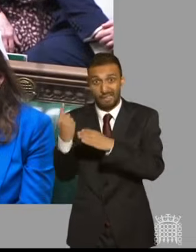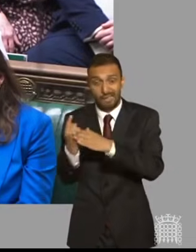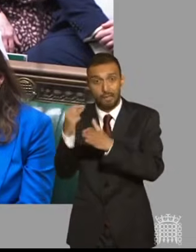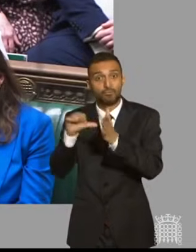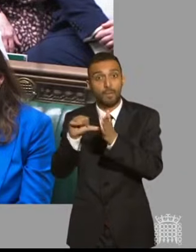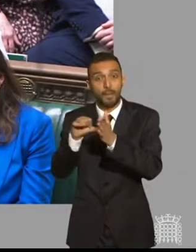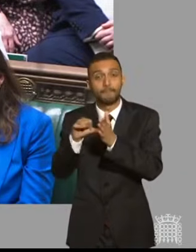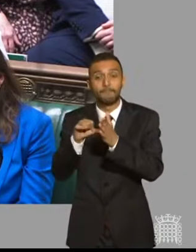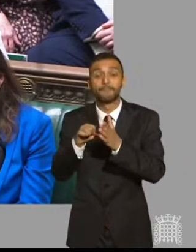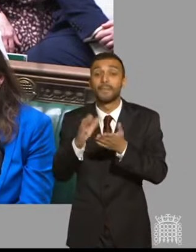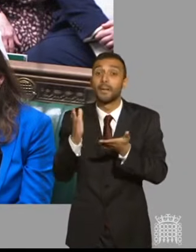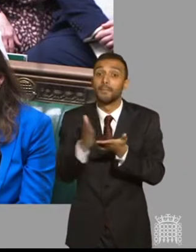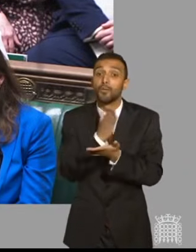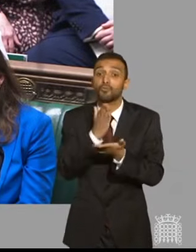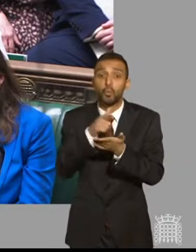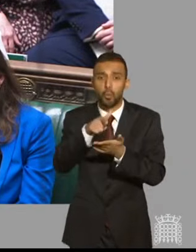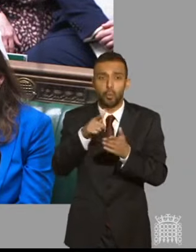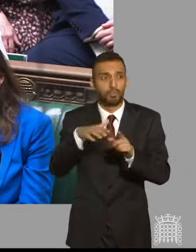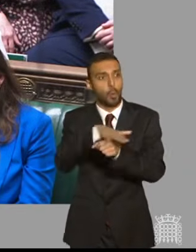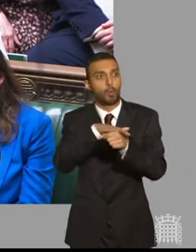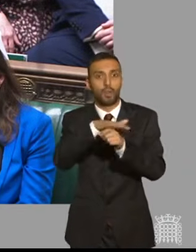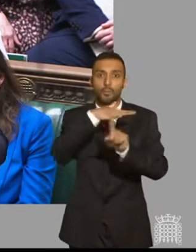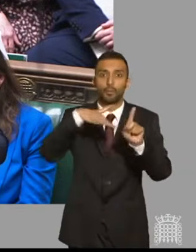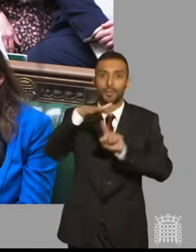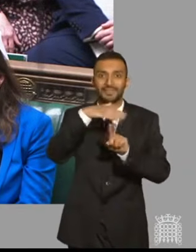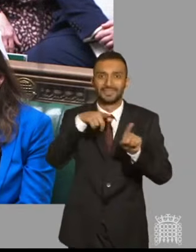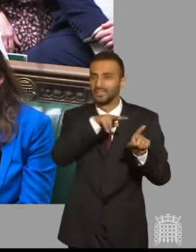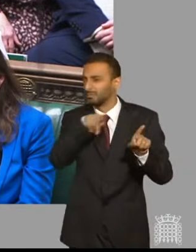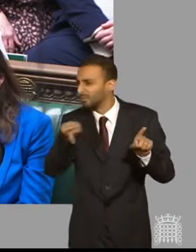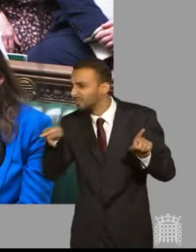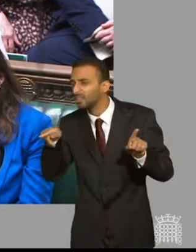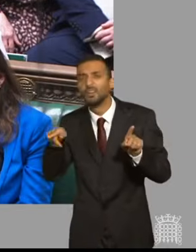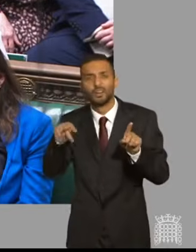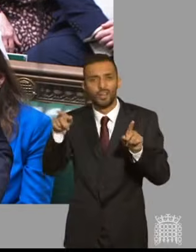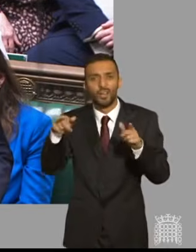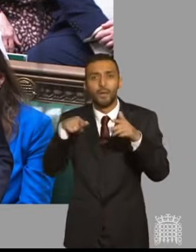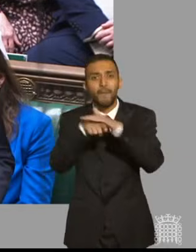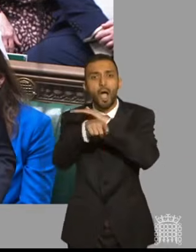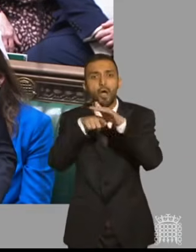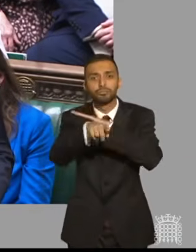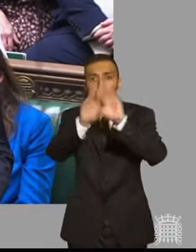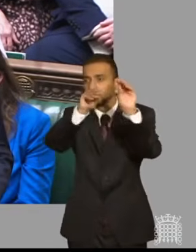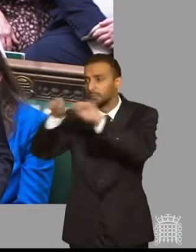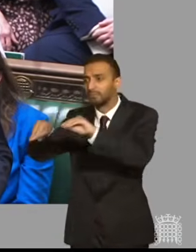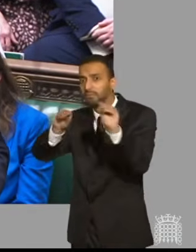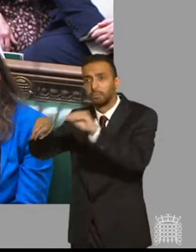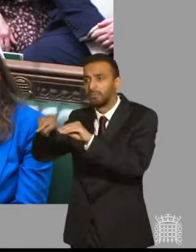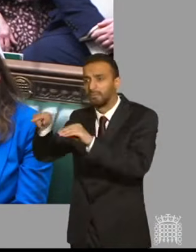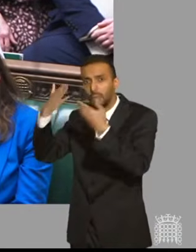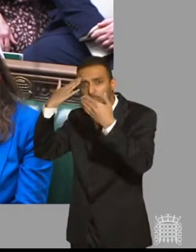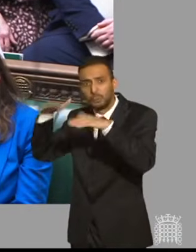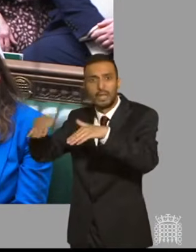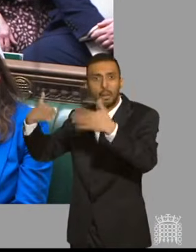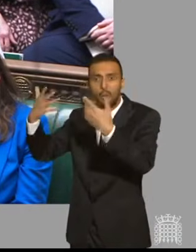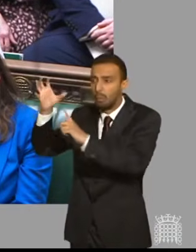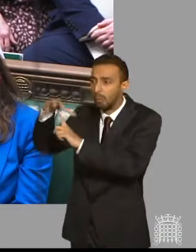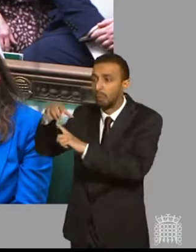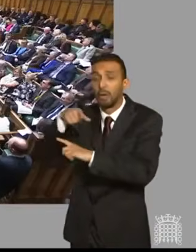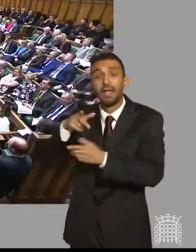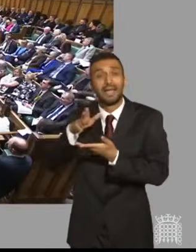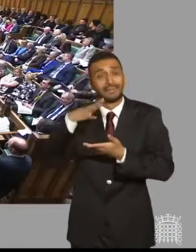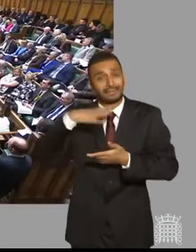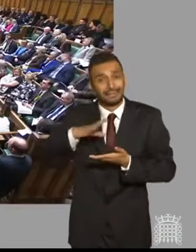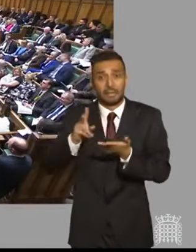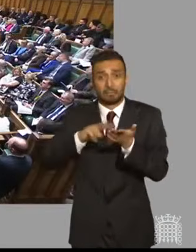or in hotels, is to have a plan to stop the both. That's what this party and this government does, and it's Labour who are blocking us every step of the